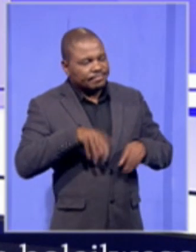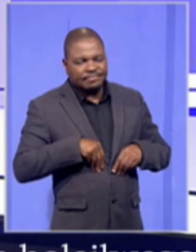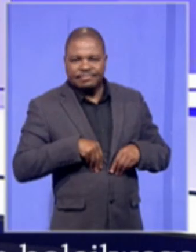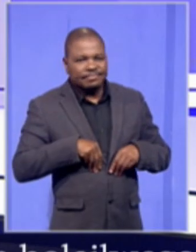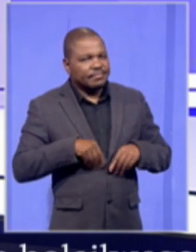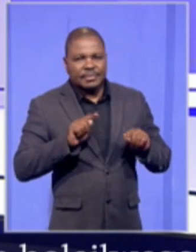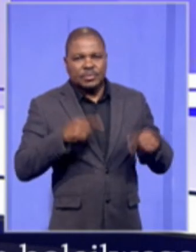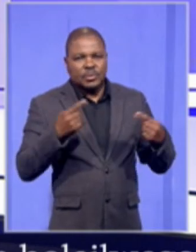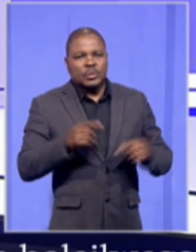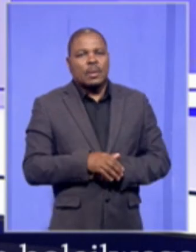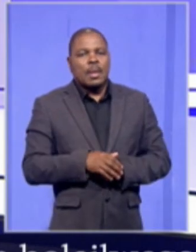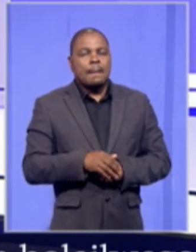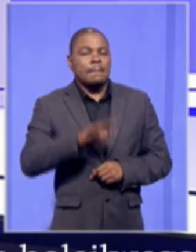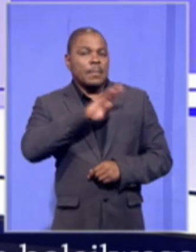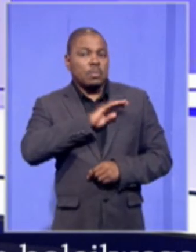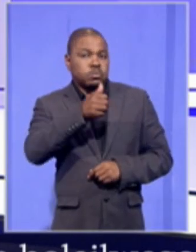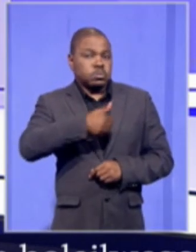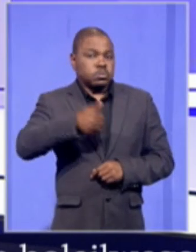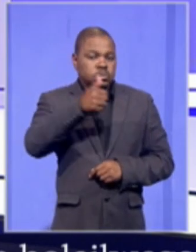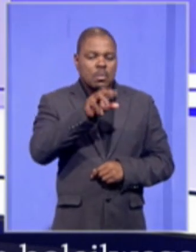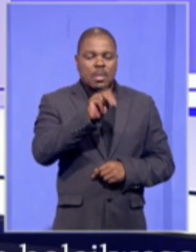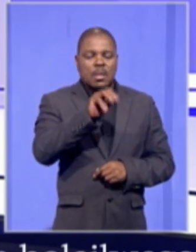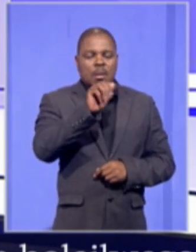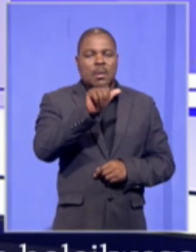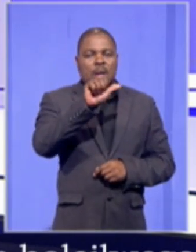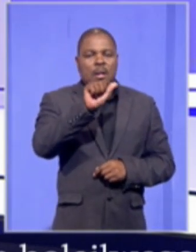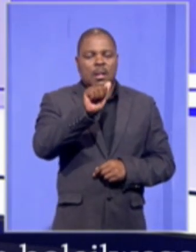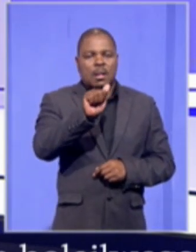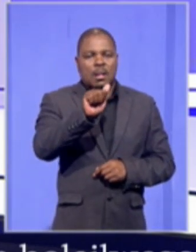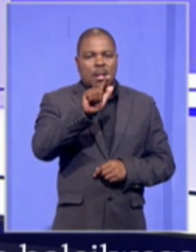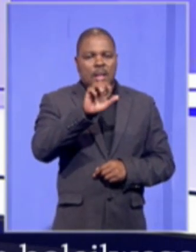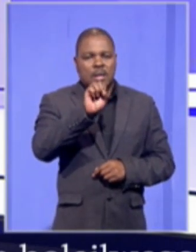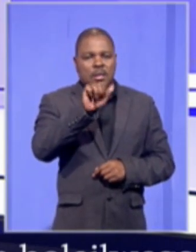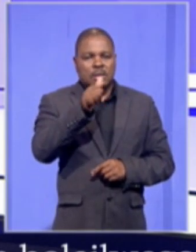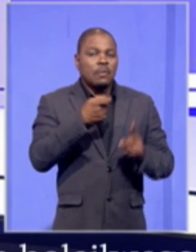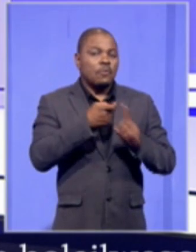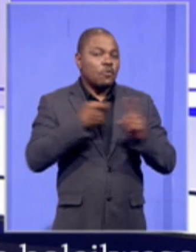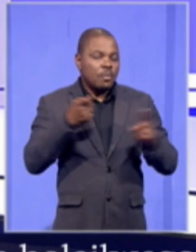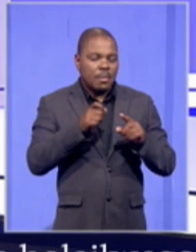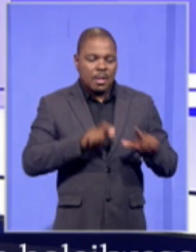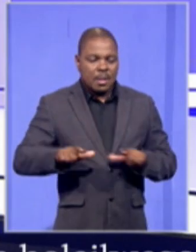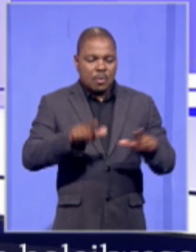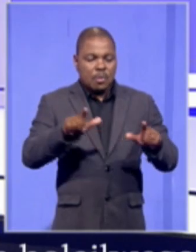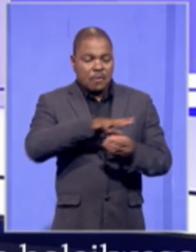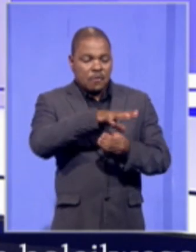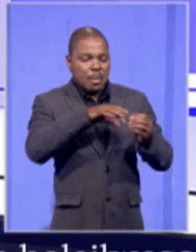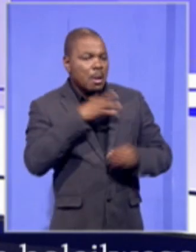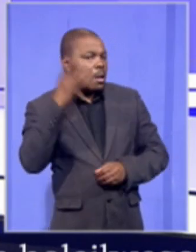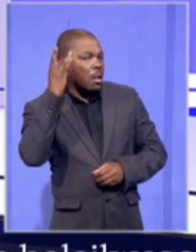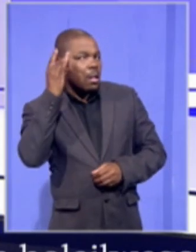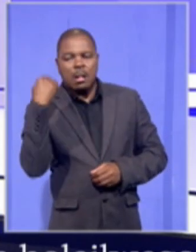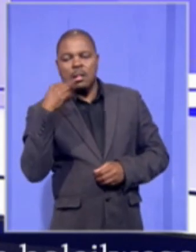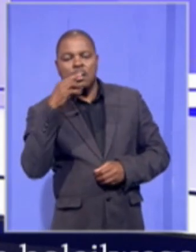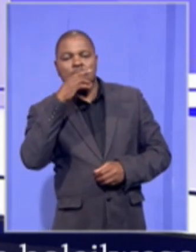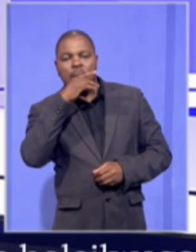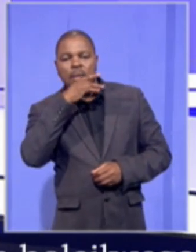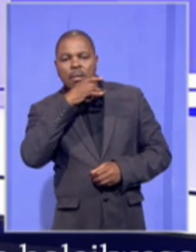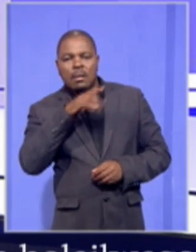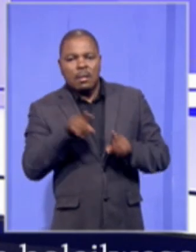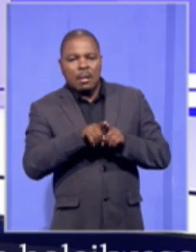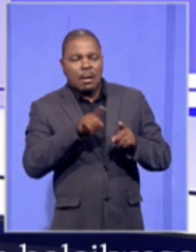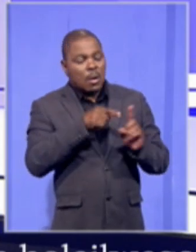Madume Justice Malesa go tšwa ka mašišimale gausi le Phalaborwa ka Limpopo ba tsebišitšwe ka mokibele gore morwa wa bona yo a bego a